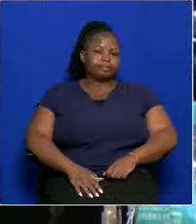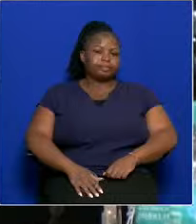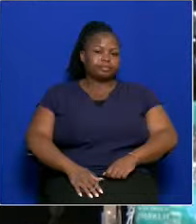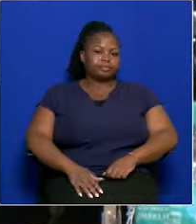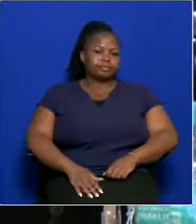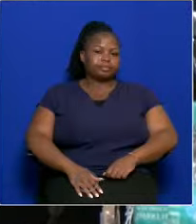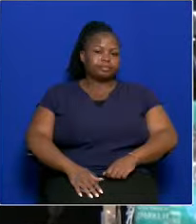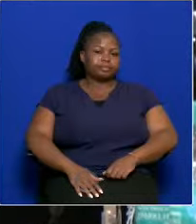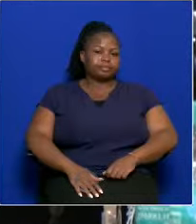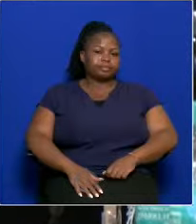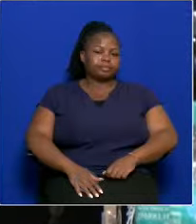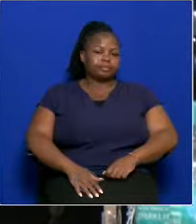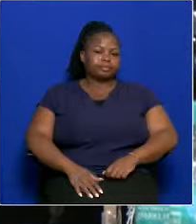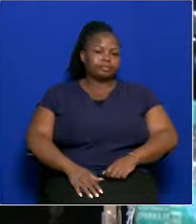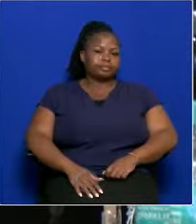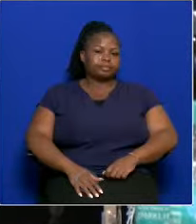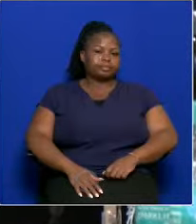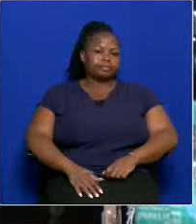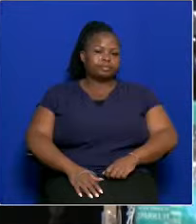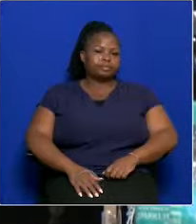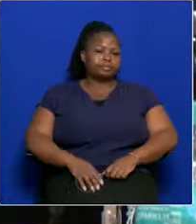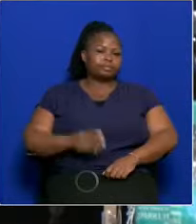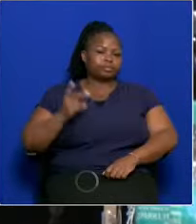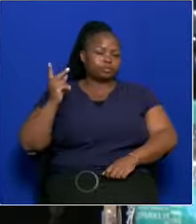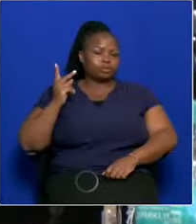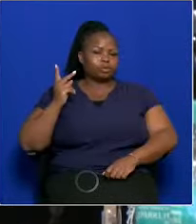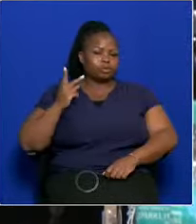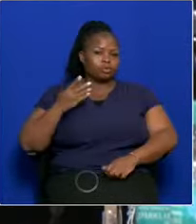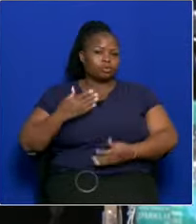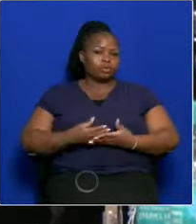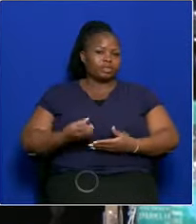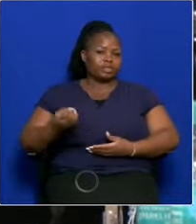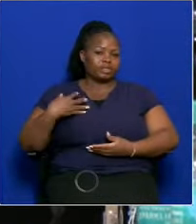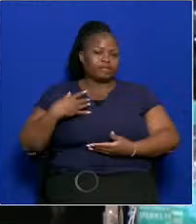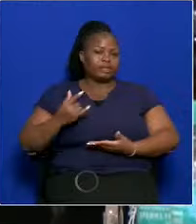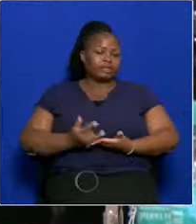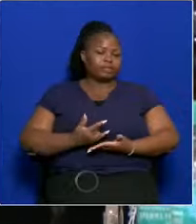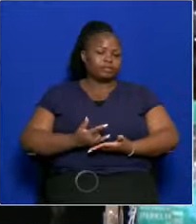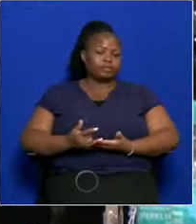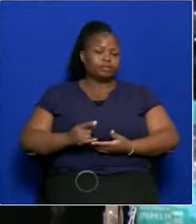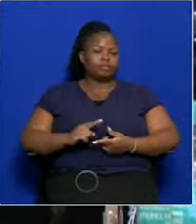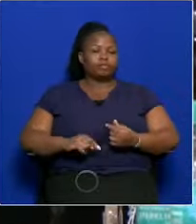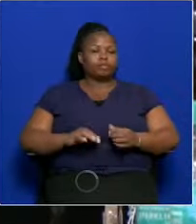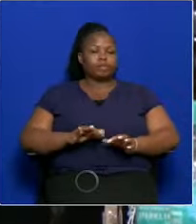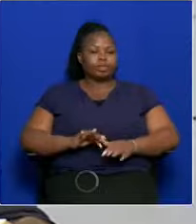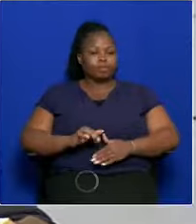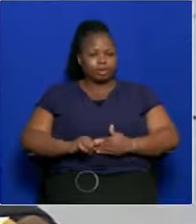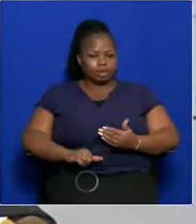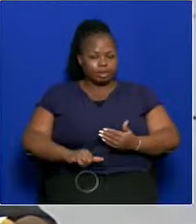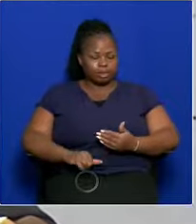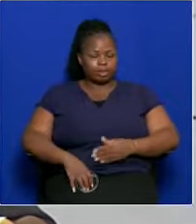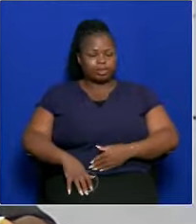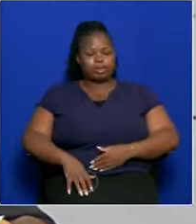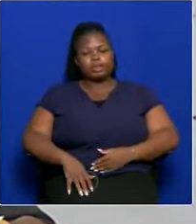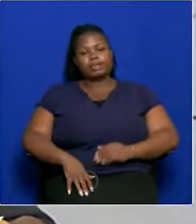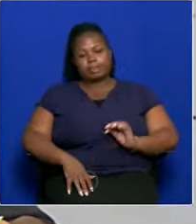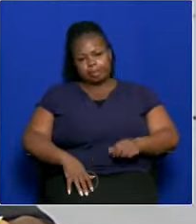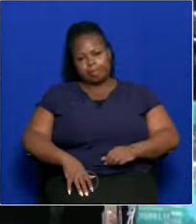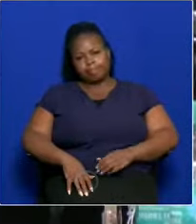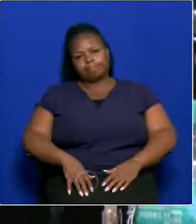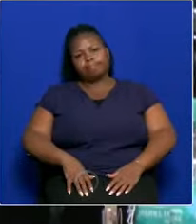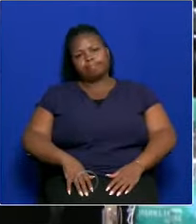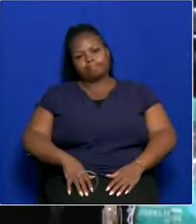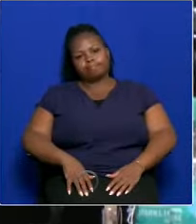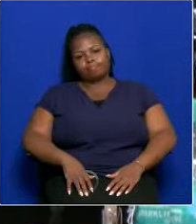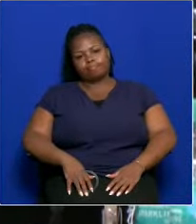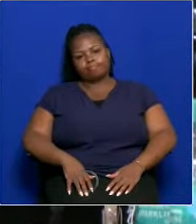you would have been able to give us the chats from April once it was fixed. Yes. So